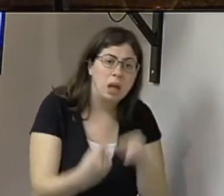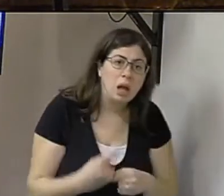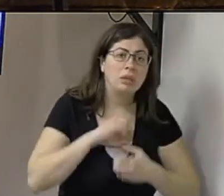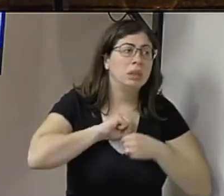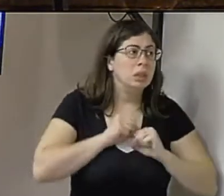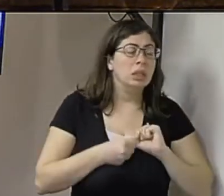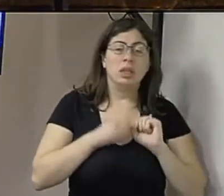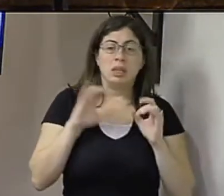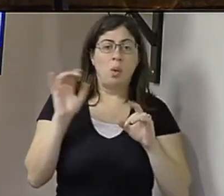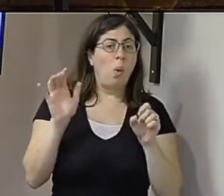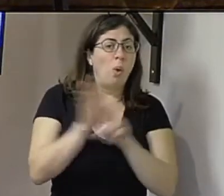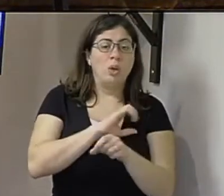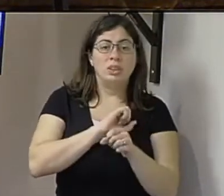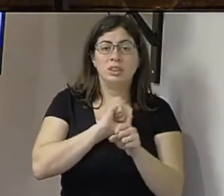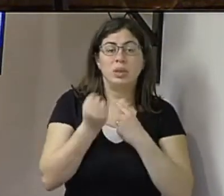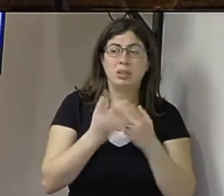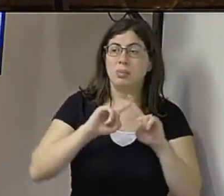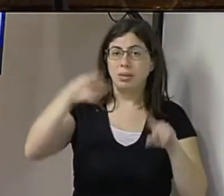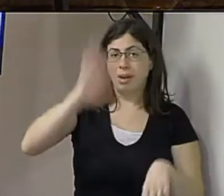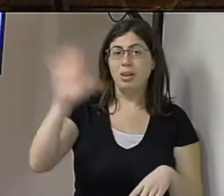thing, but the Lord is working. The Lord knows what's going on.